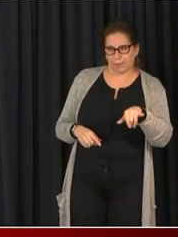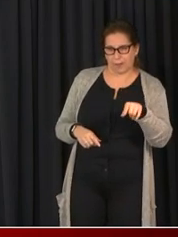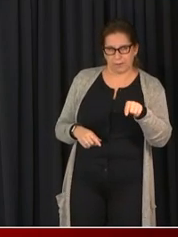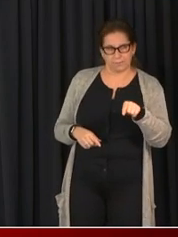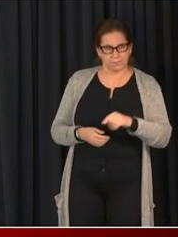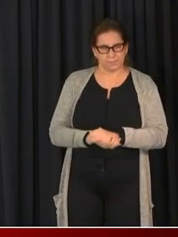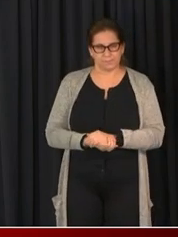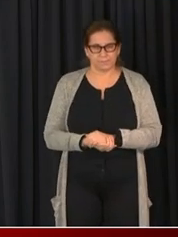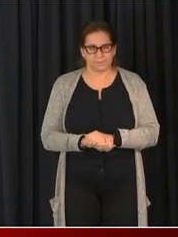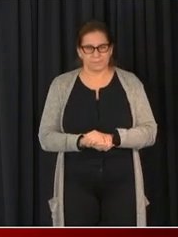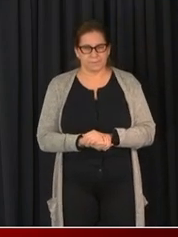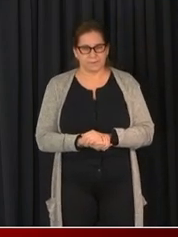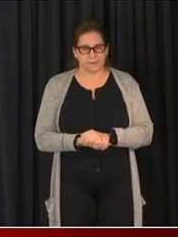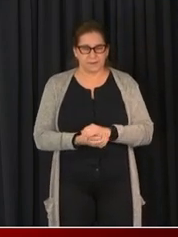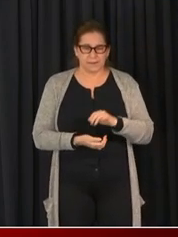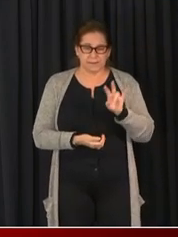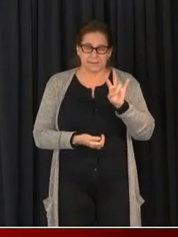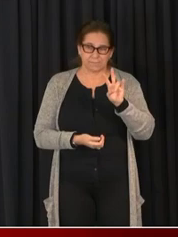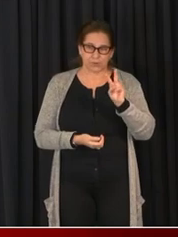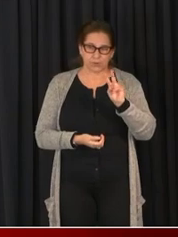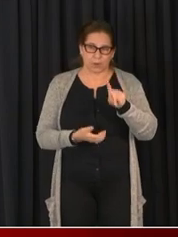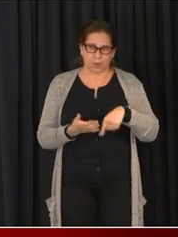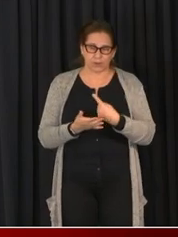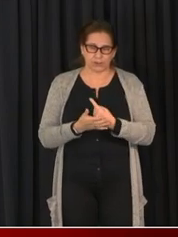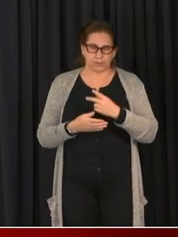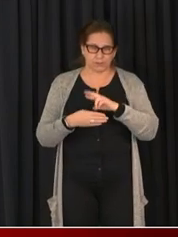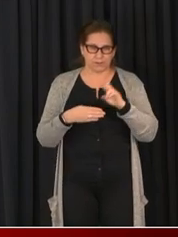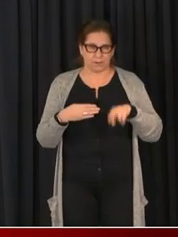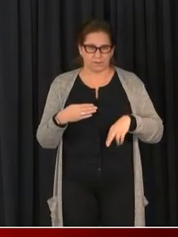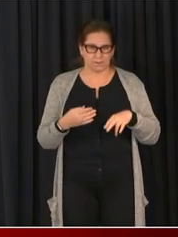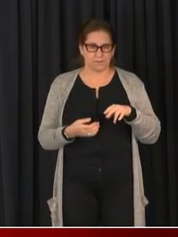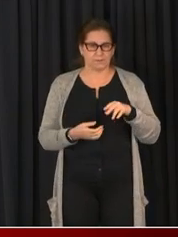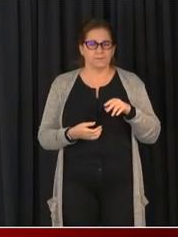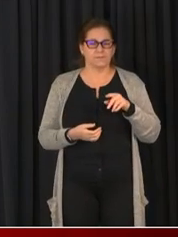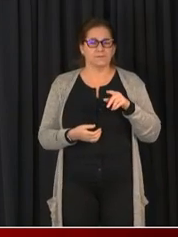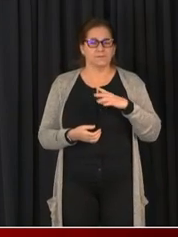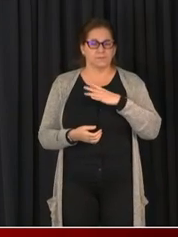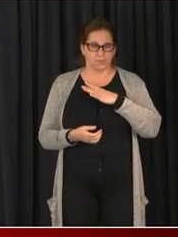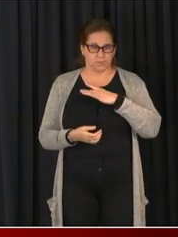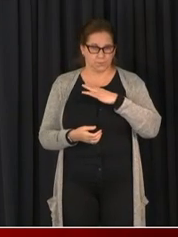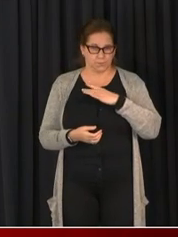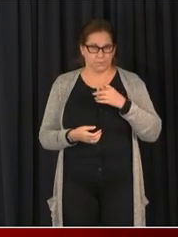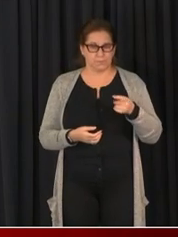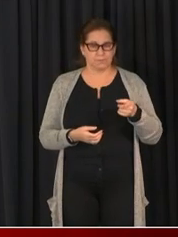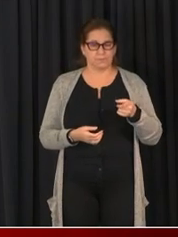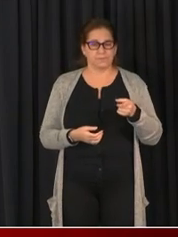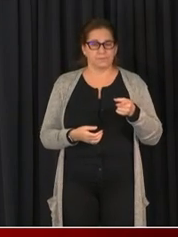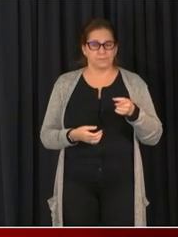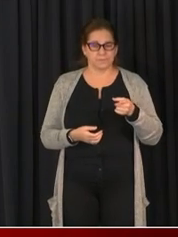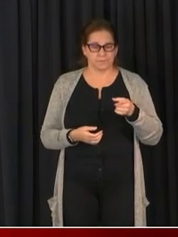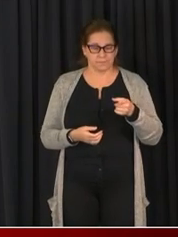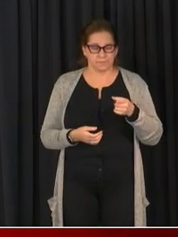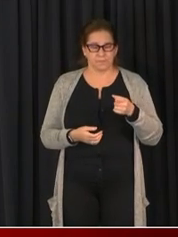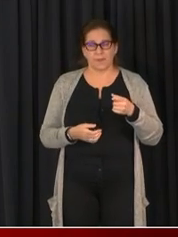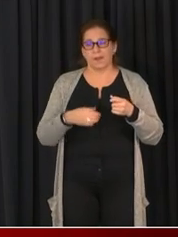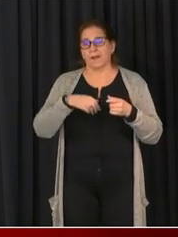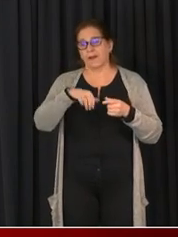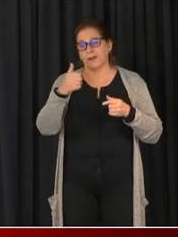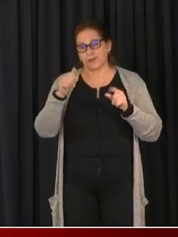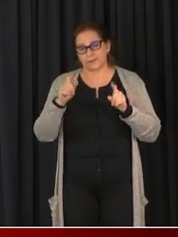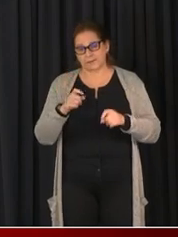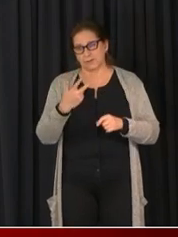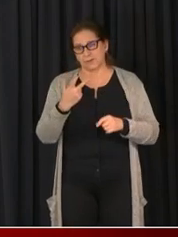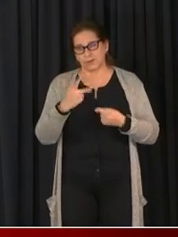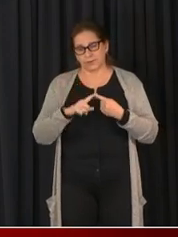received within 72 hours of return, and it is the test that should be used within 3 to 5 days once you